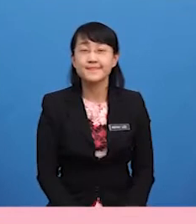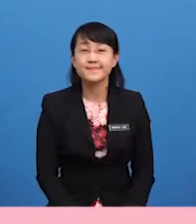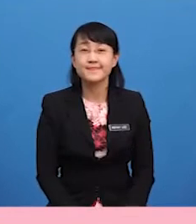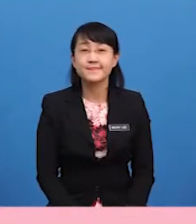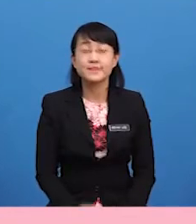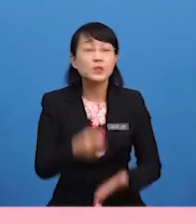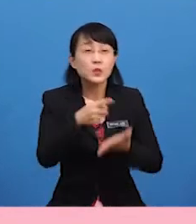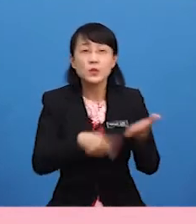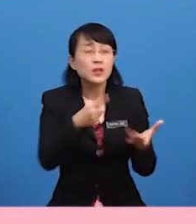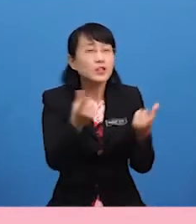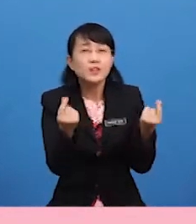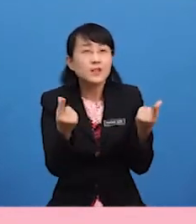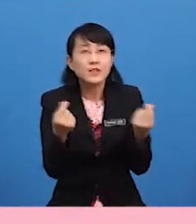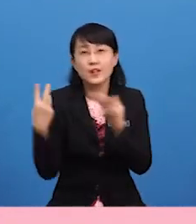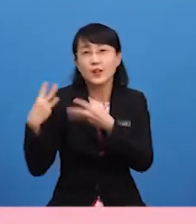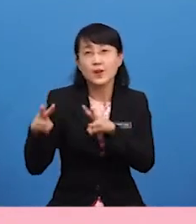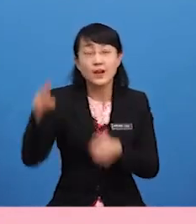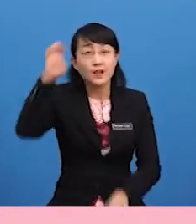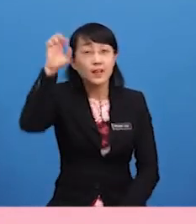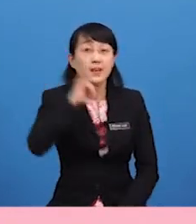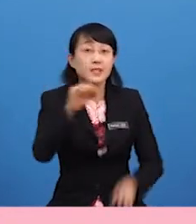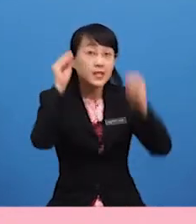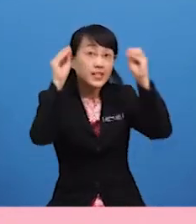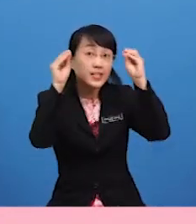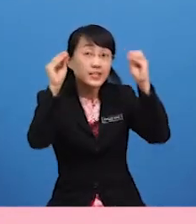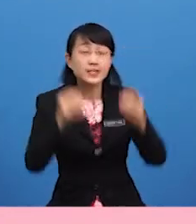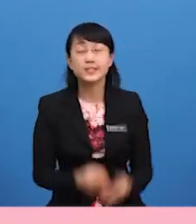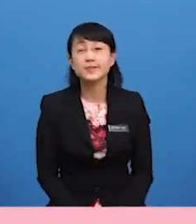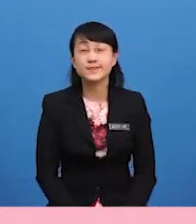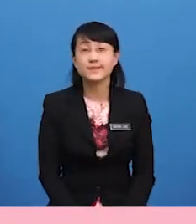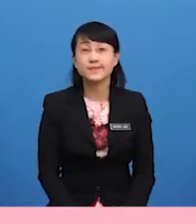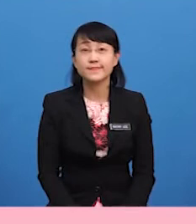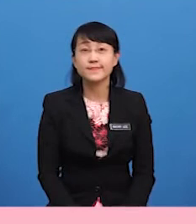What do you do while he is teaching?